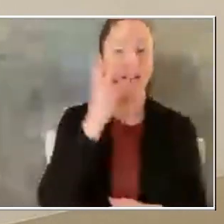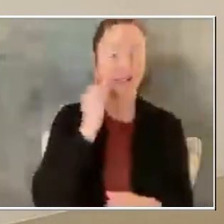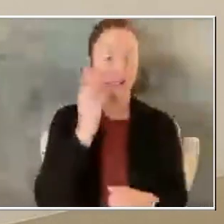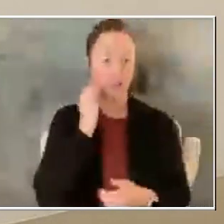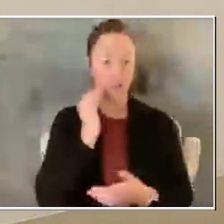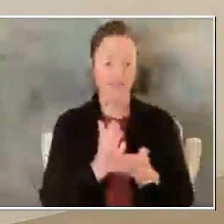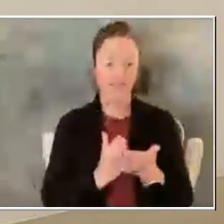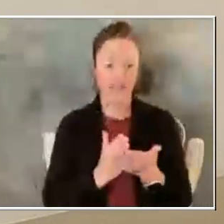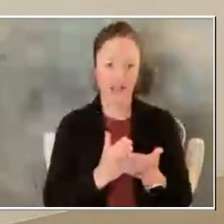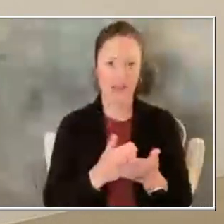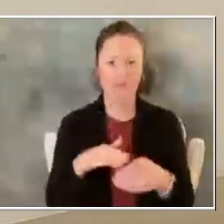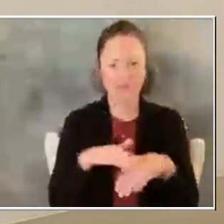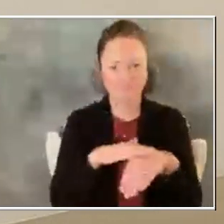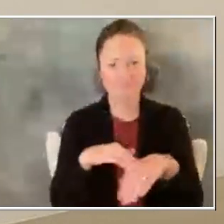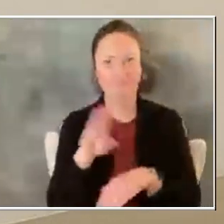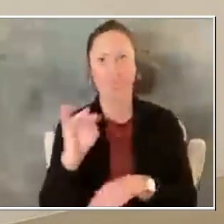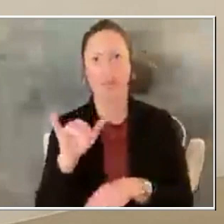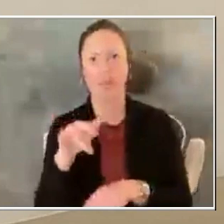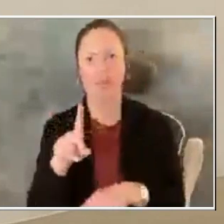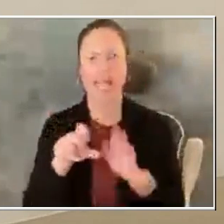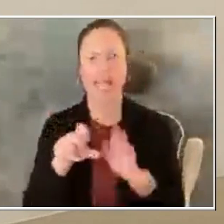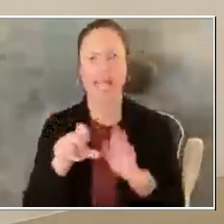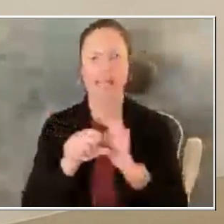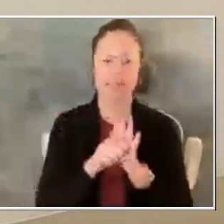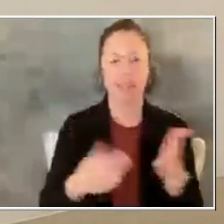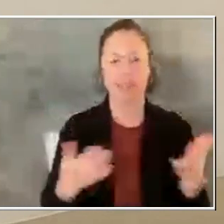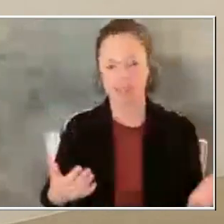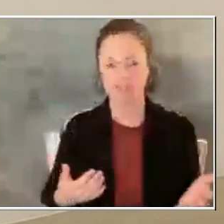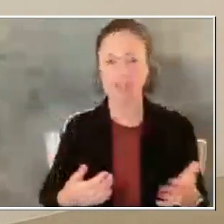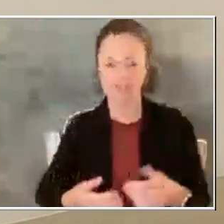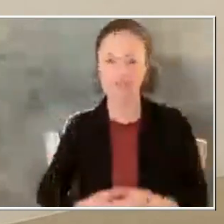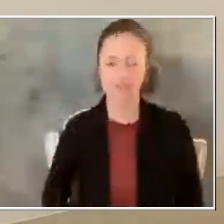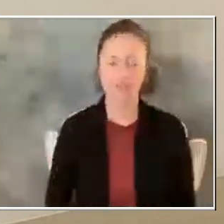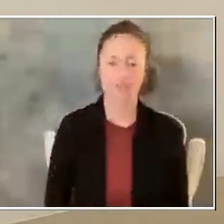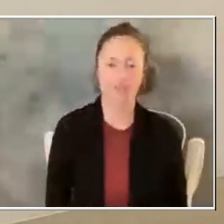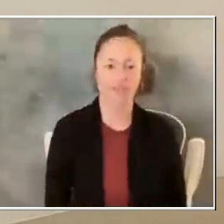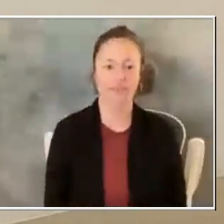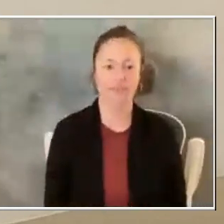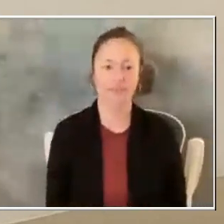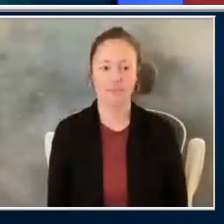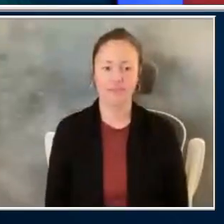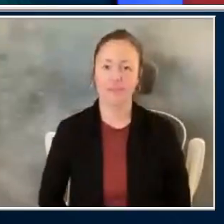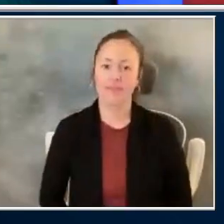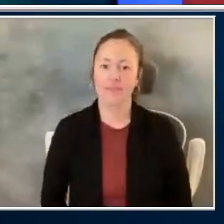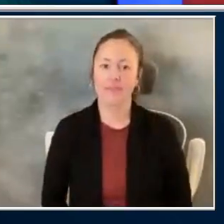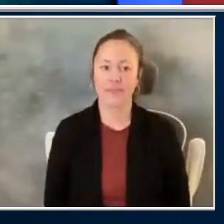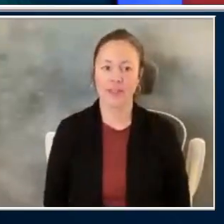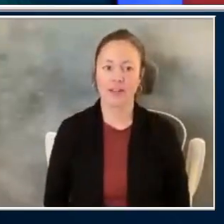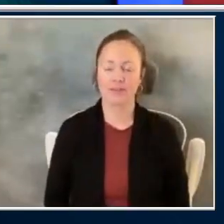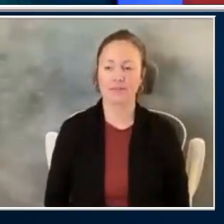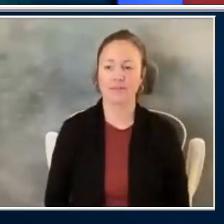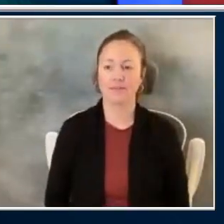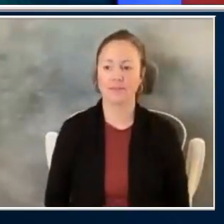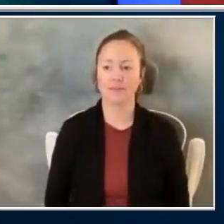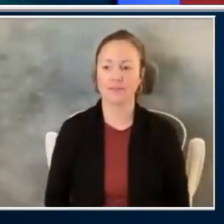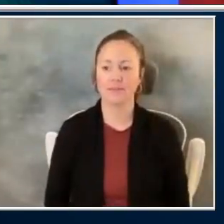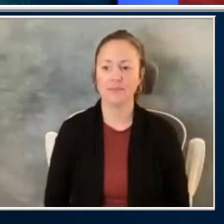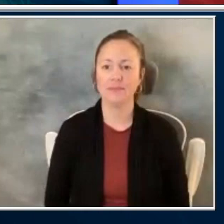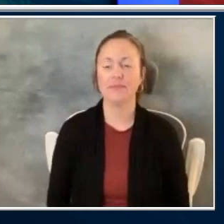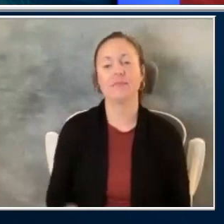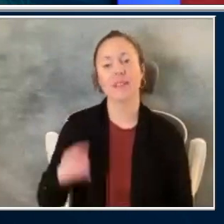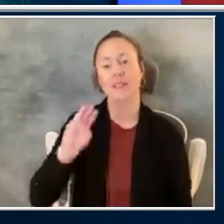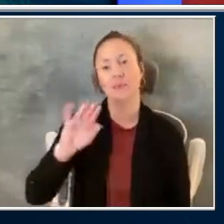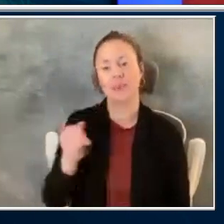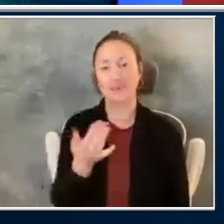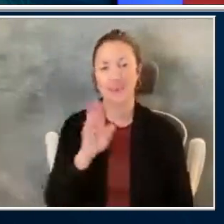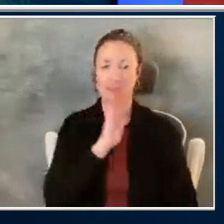hopefully mild symptoms as they begin to taper and discontinue the hormone therapy. So MJ, you've got a daughter. What kind